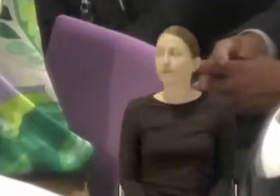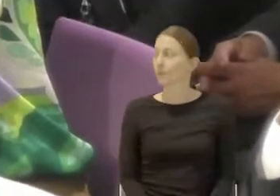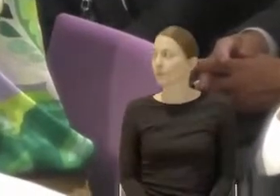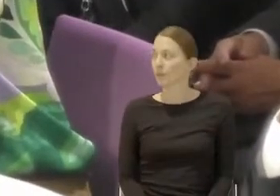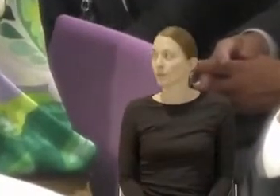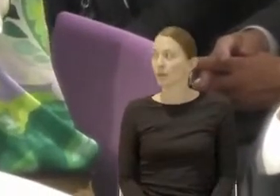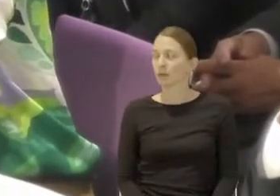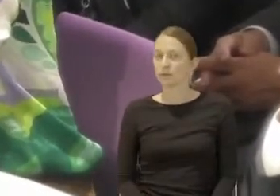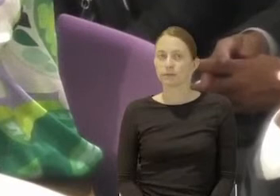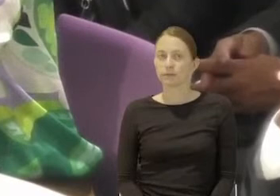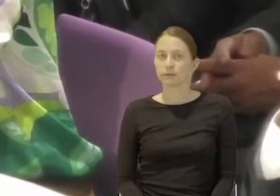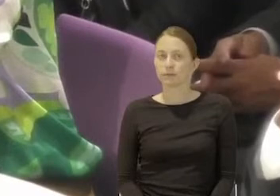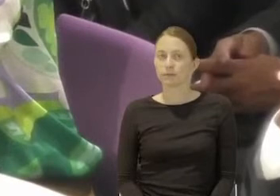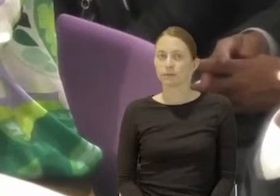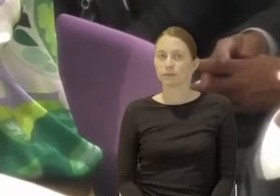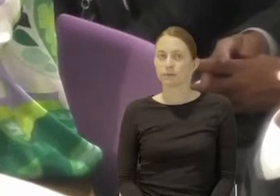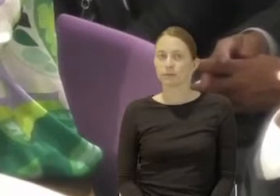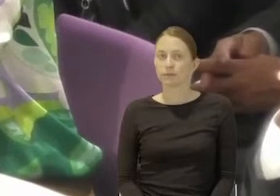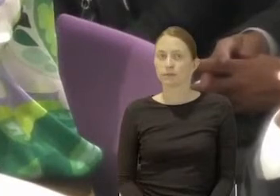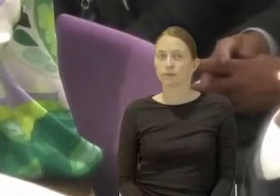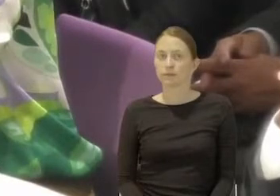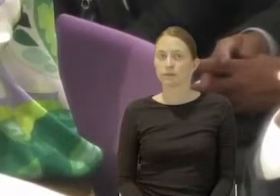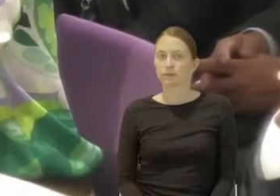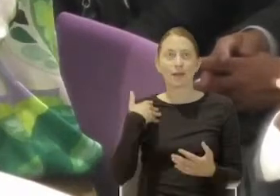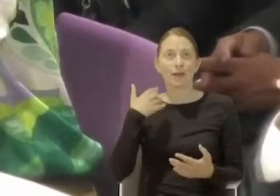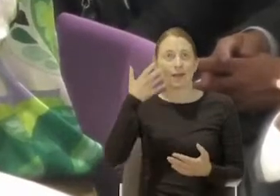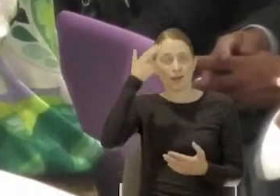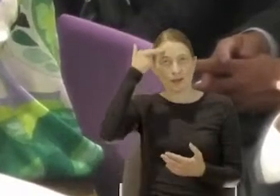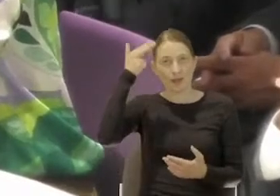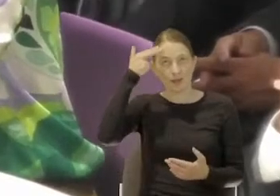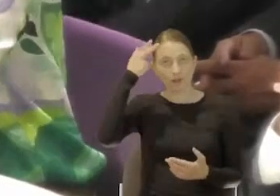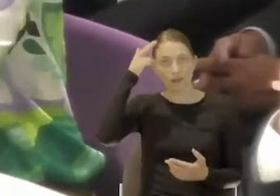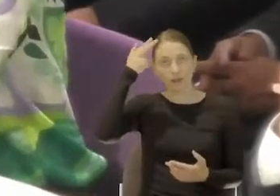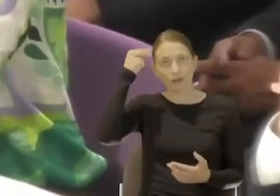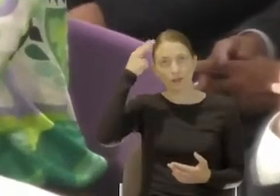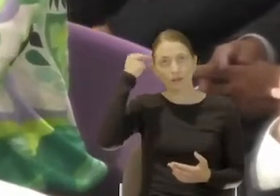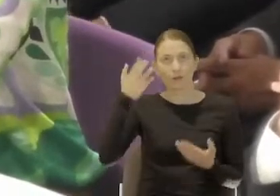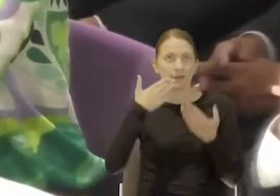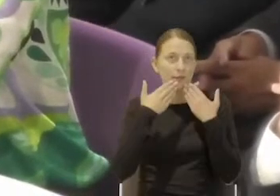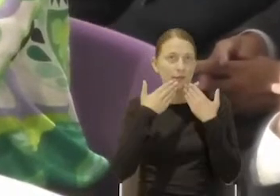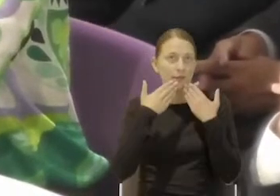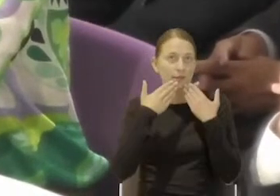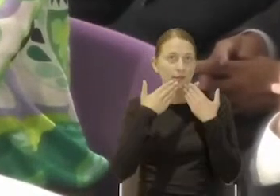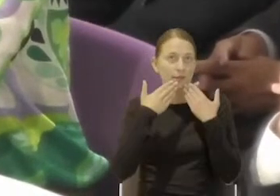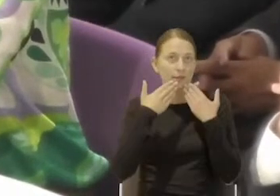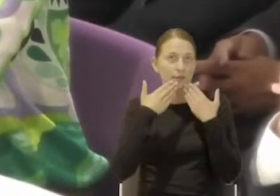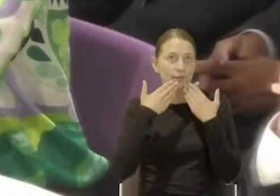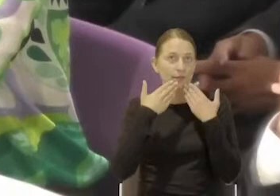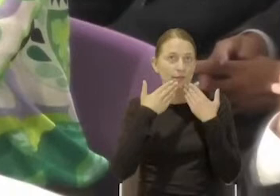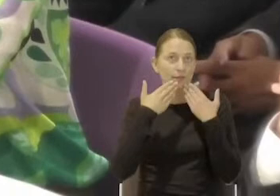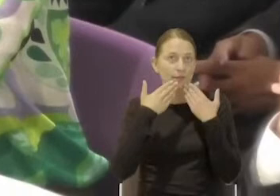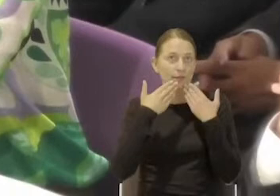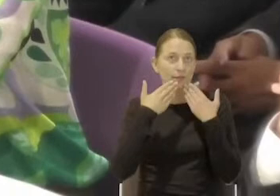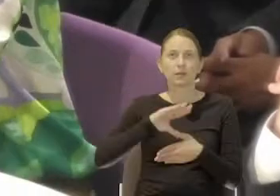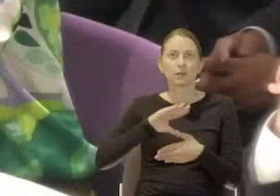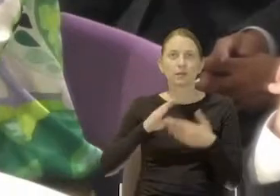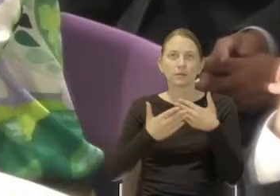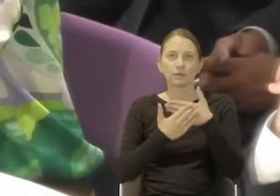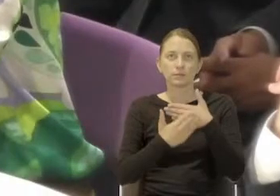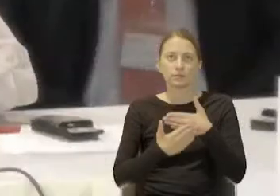B, we have from the Latin America and Caribbean region, we have the Republic of Brazil. Welcome,